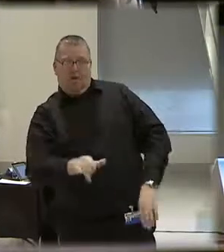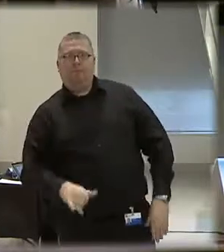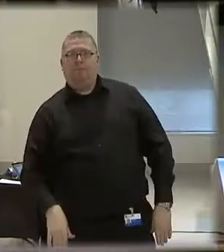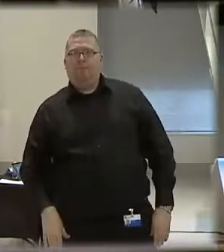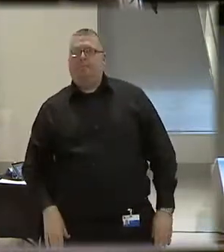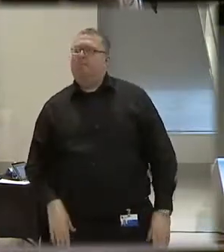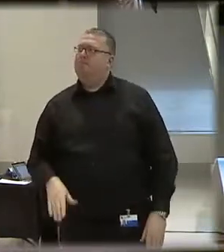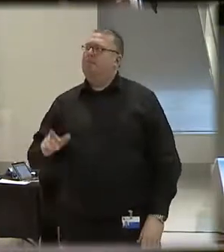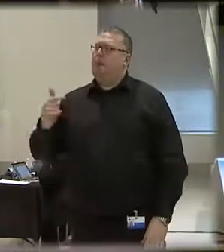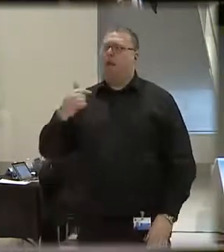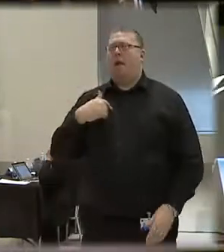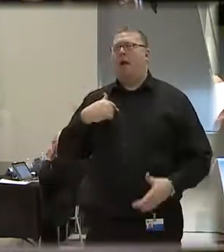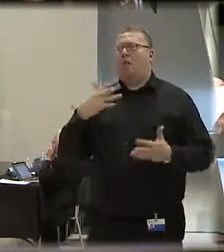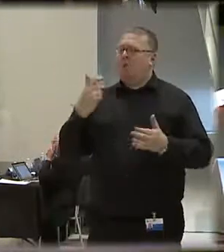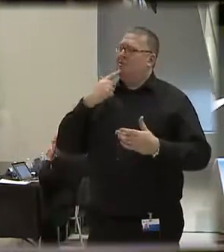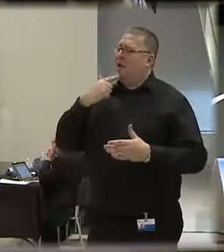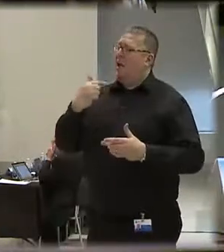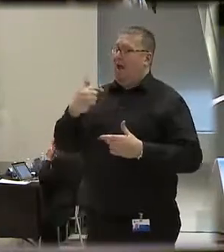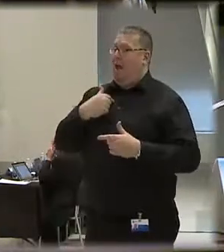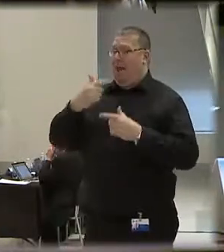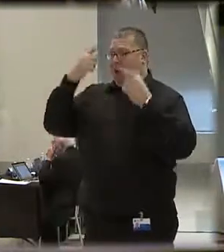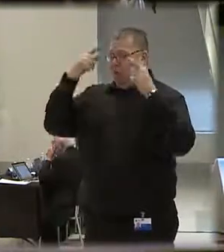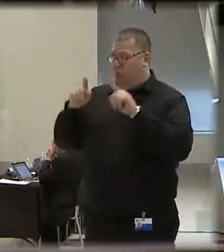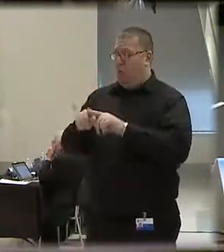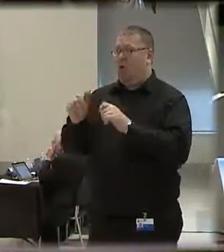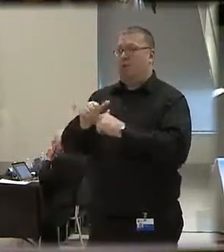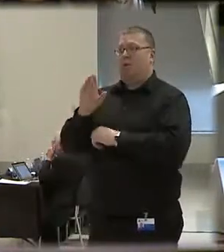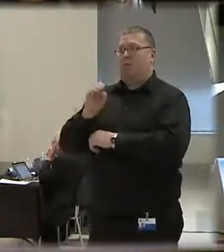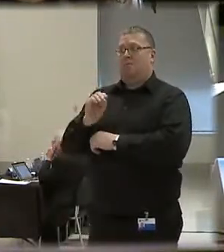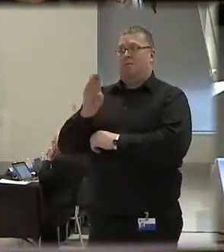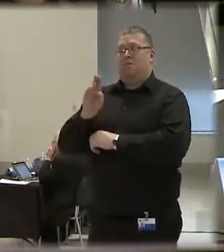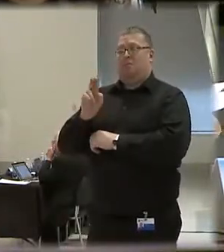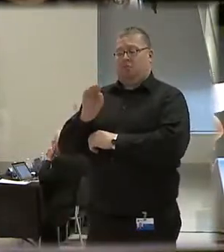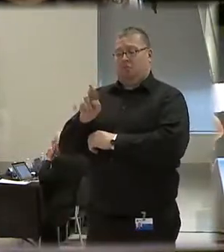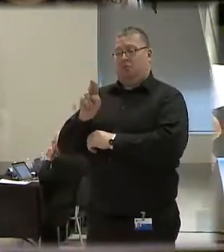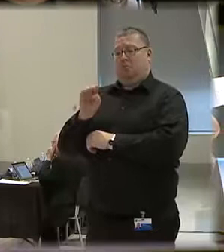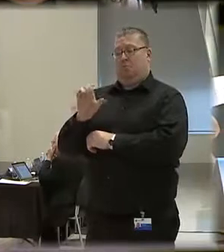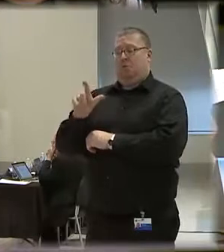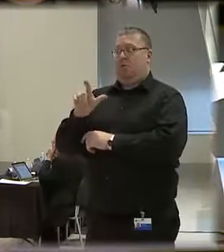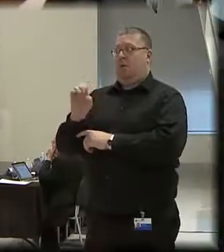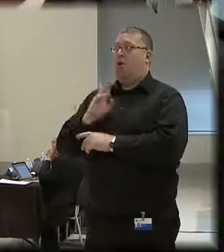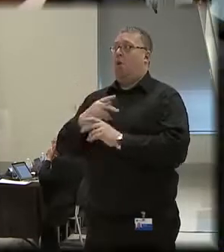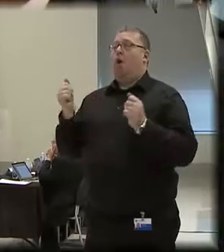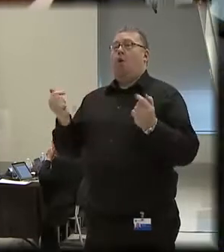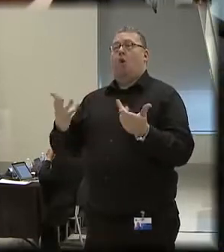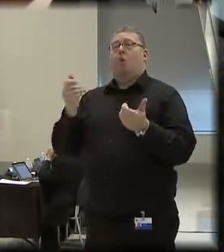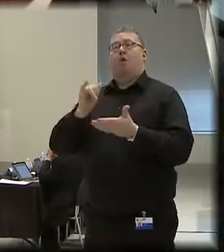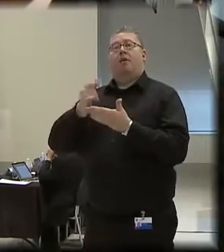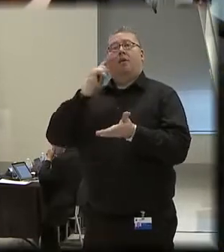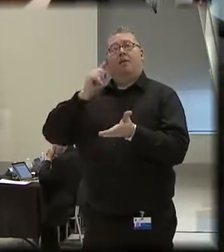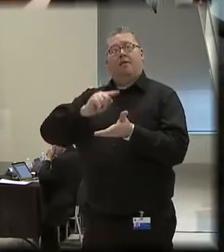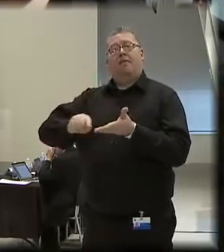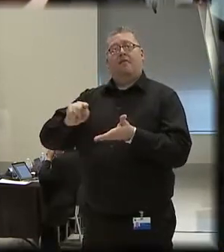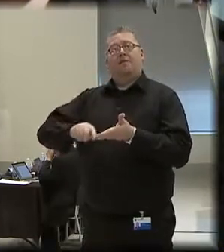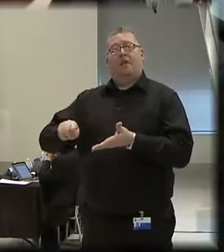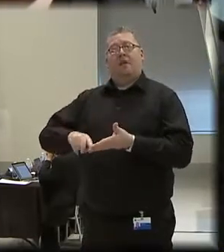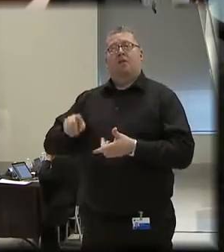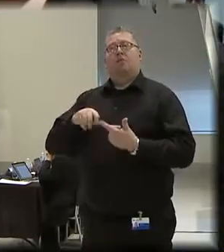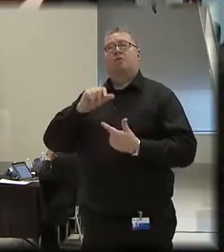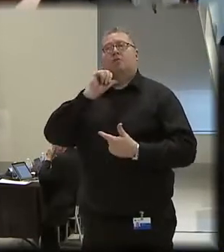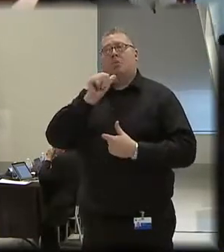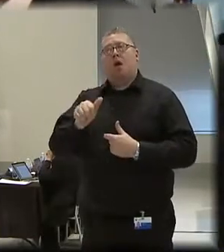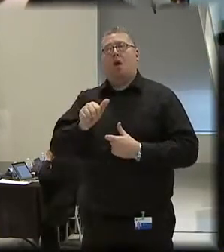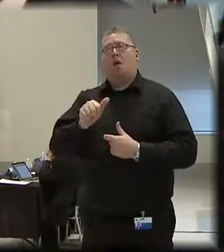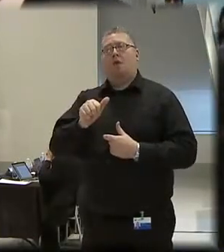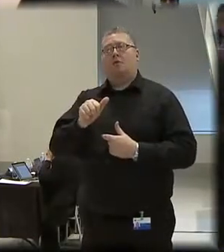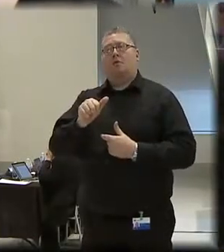I want to say that I agree with Mr. McHale that we all want these investigations to be independent, to not